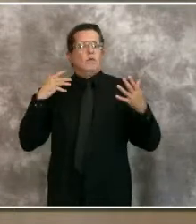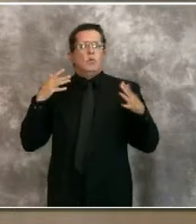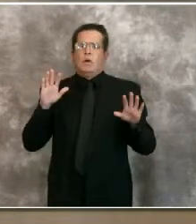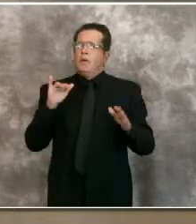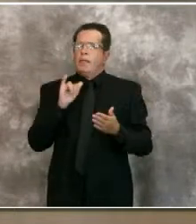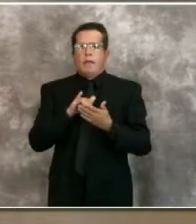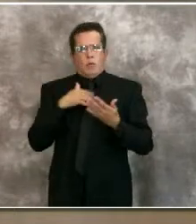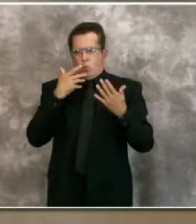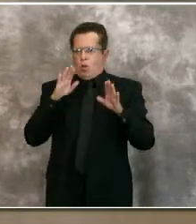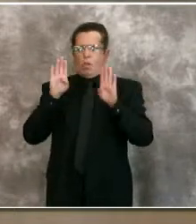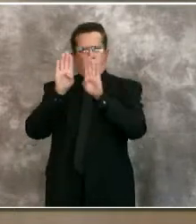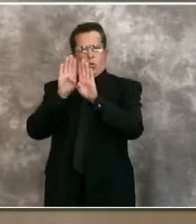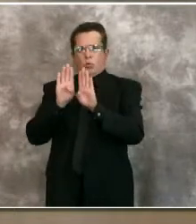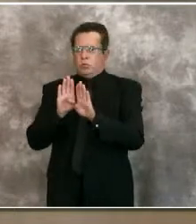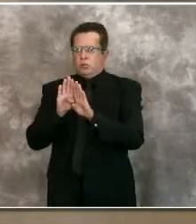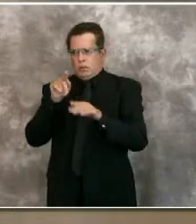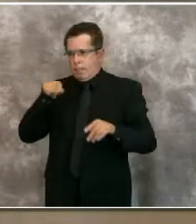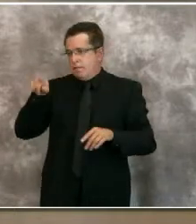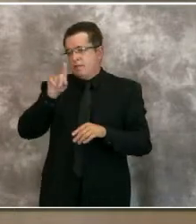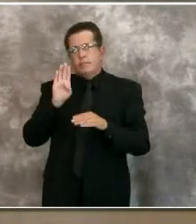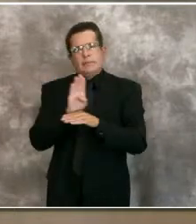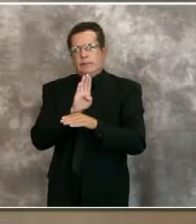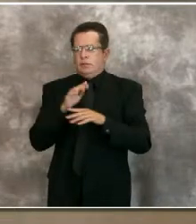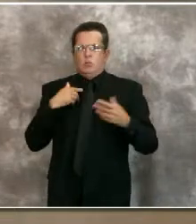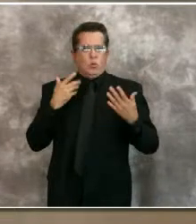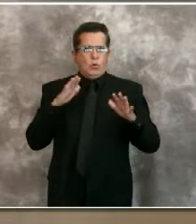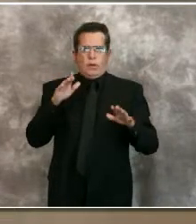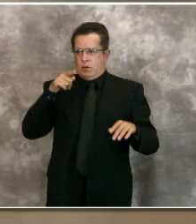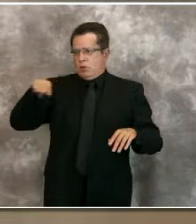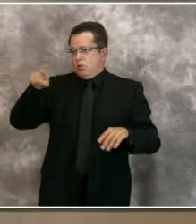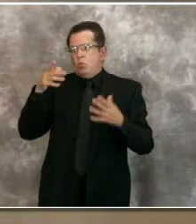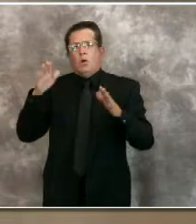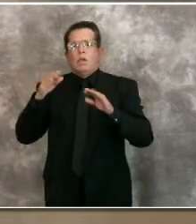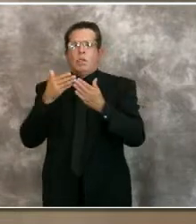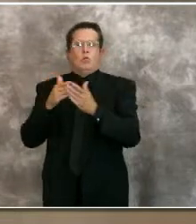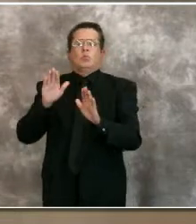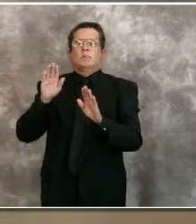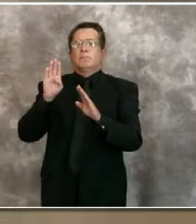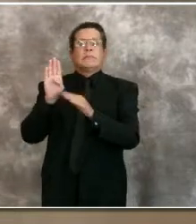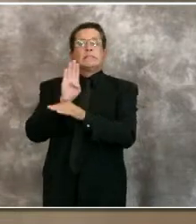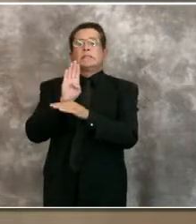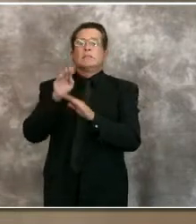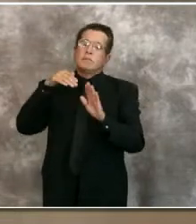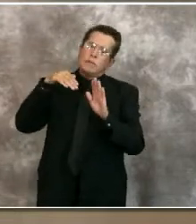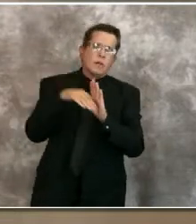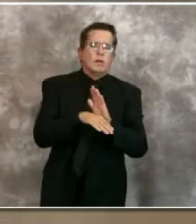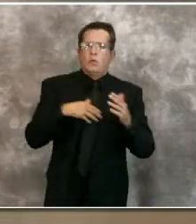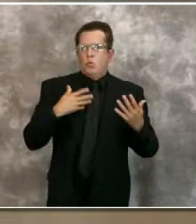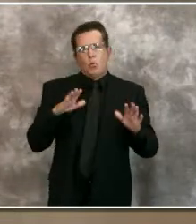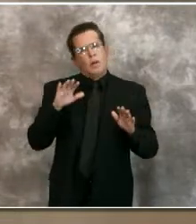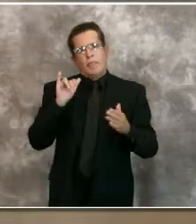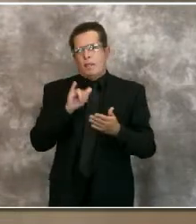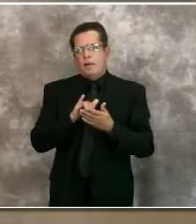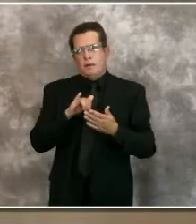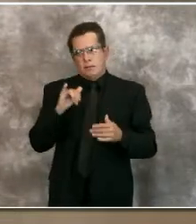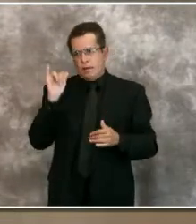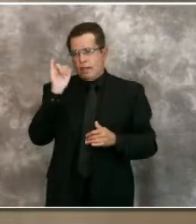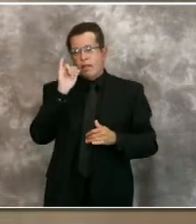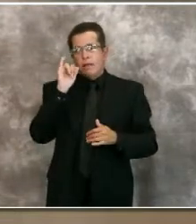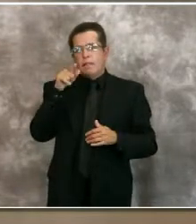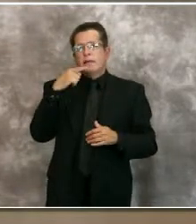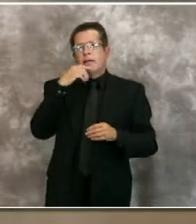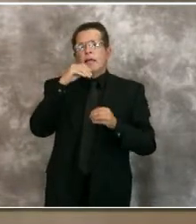that. You don't want us to do that. So let's not let it happen. Like they say in